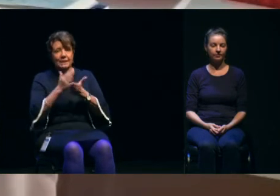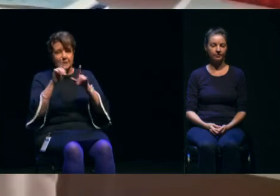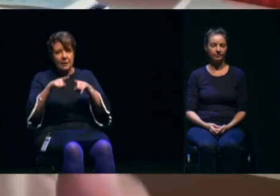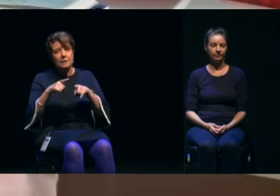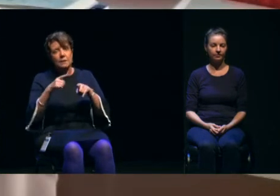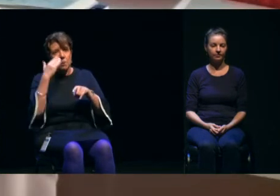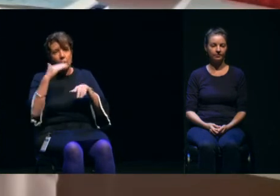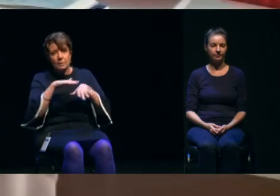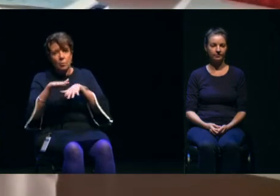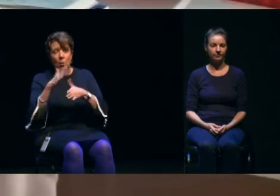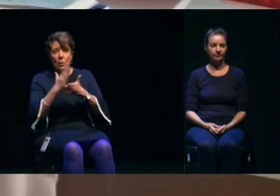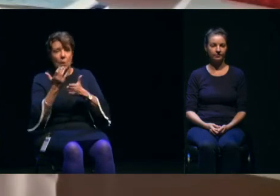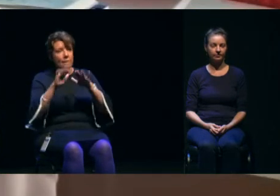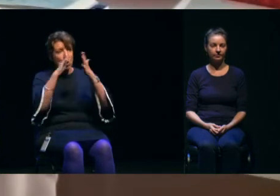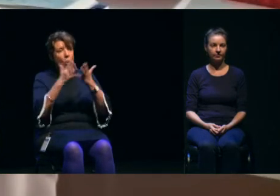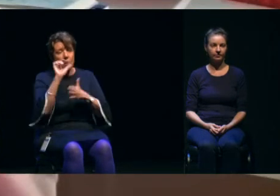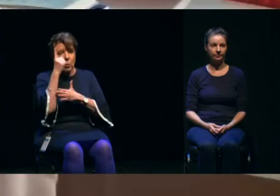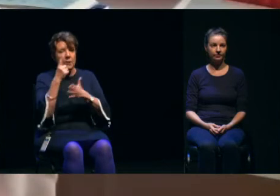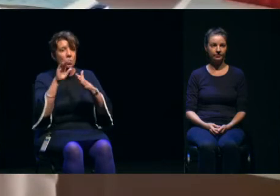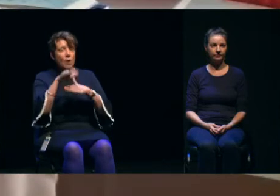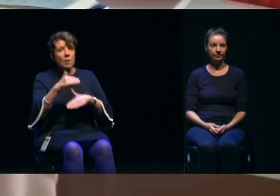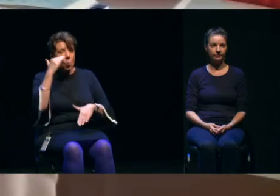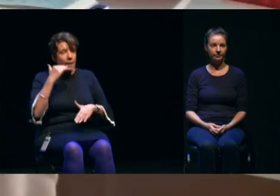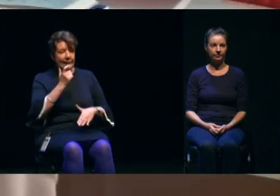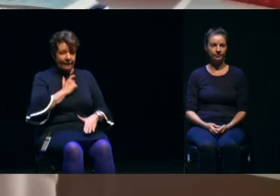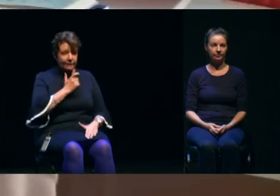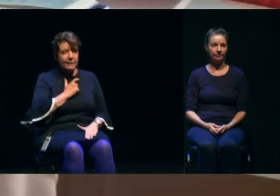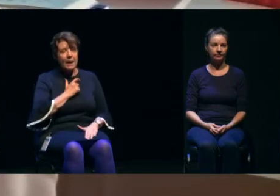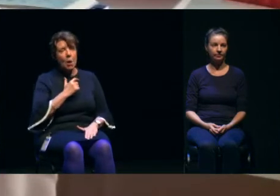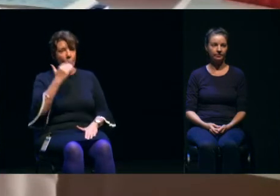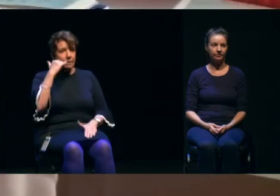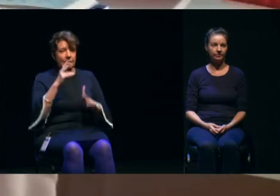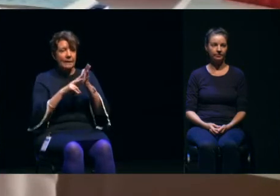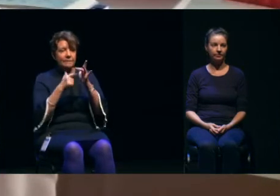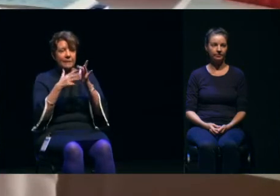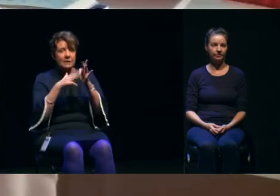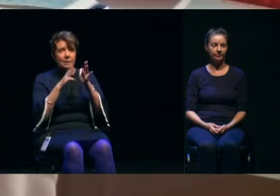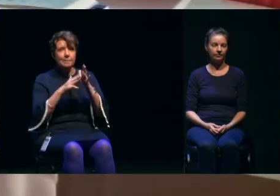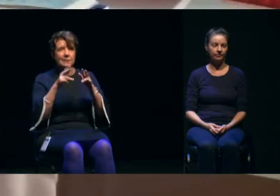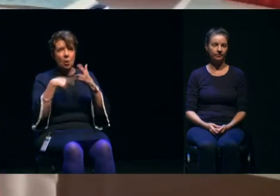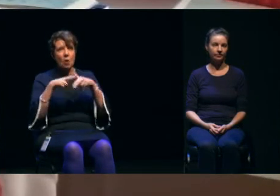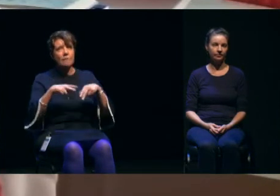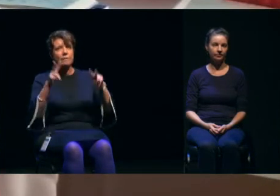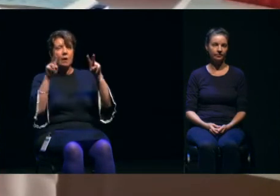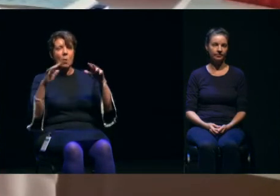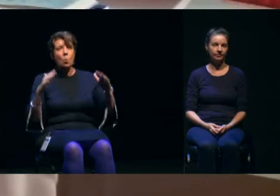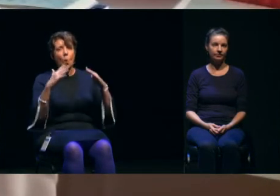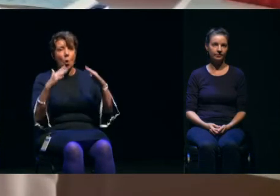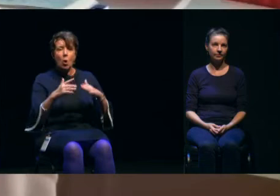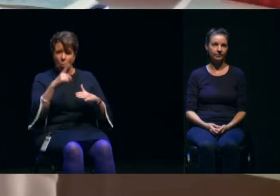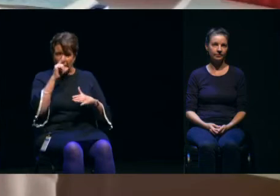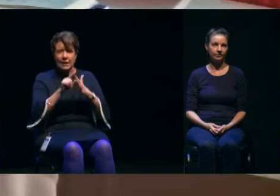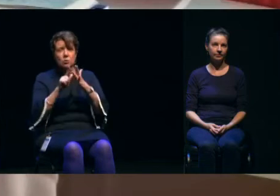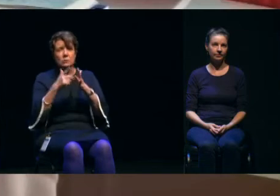of women in fear and women being victims of a war, we can do something. We can